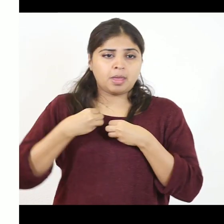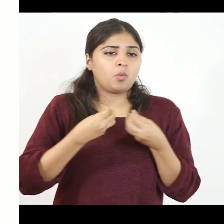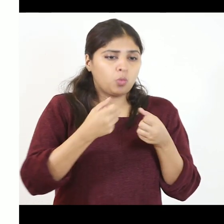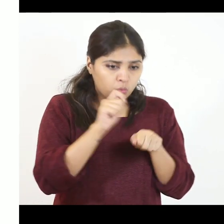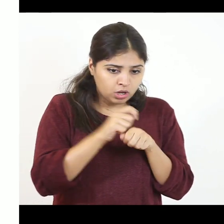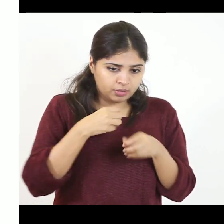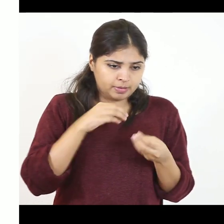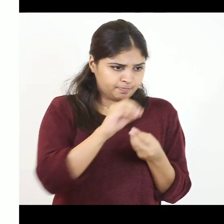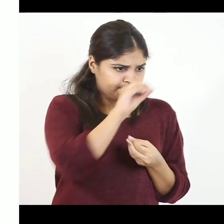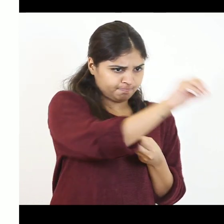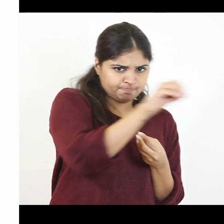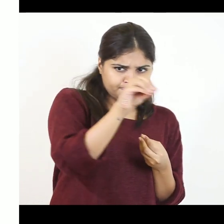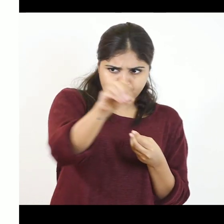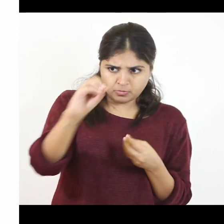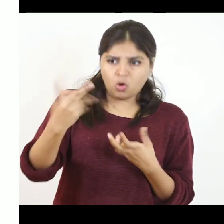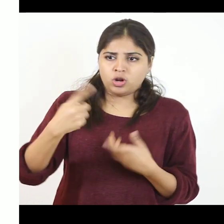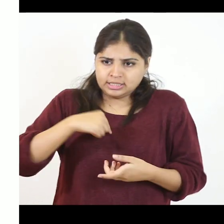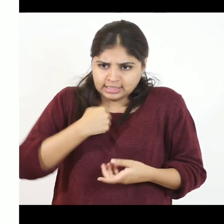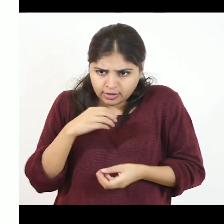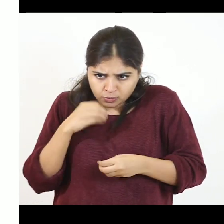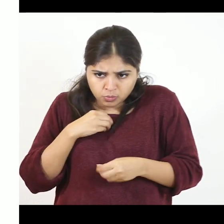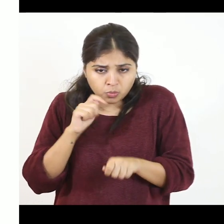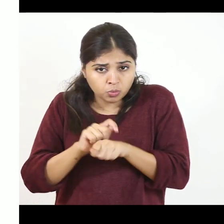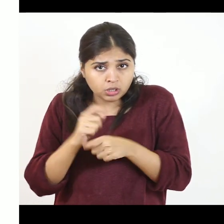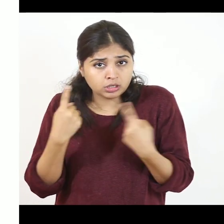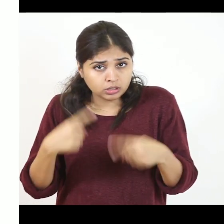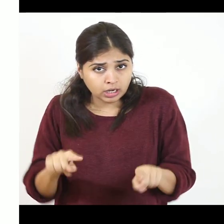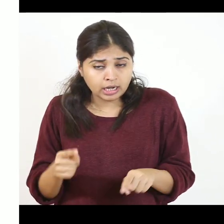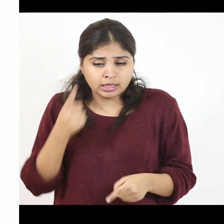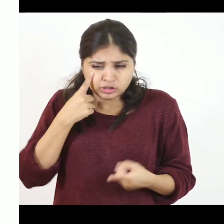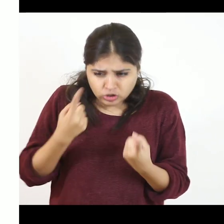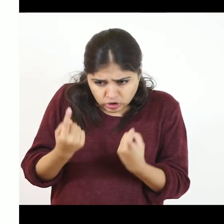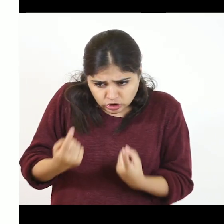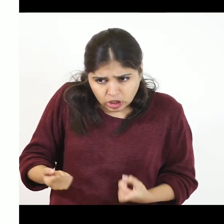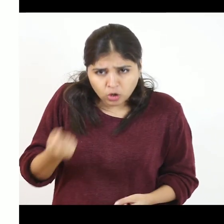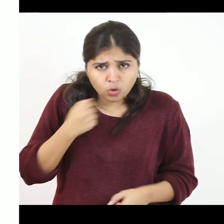Analyzing and reviewing your spent time.